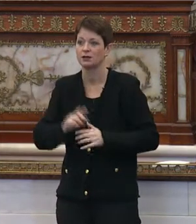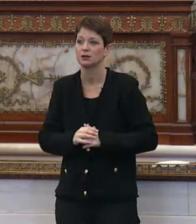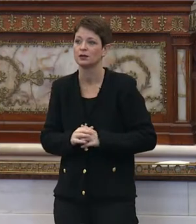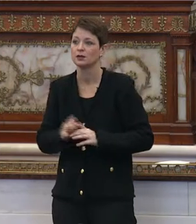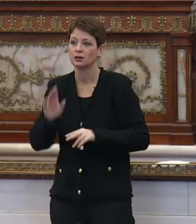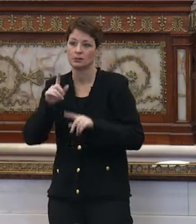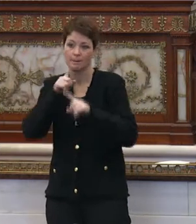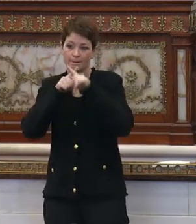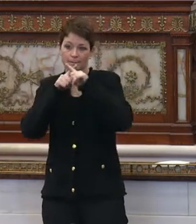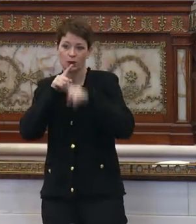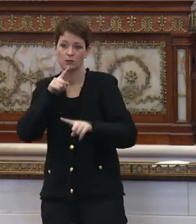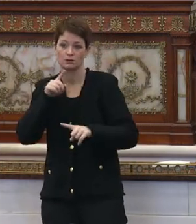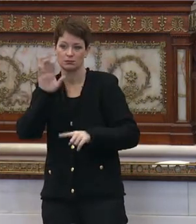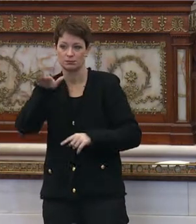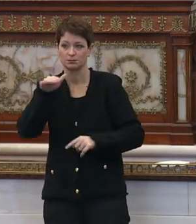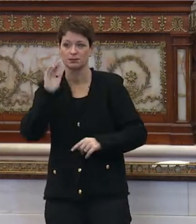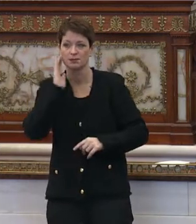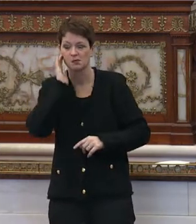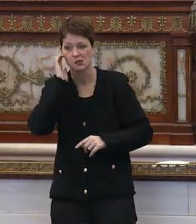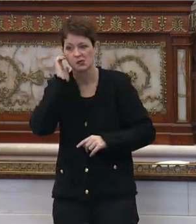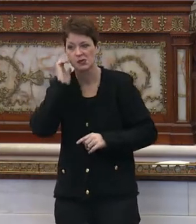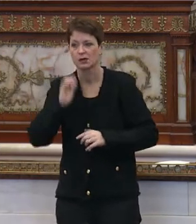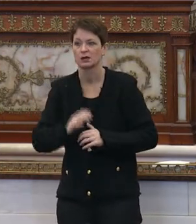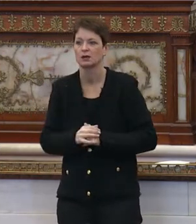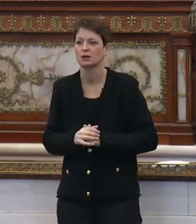And you are on mute, Tavari.